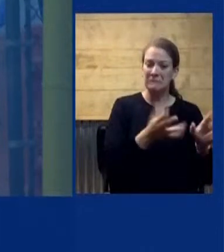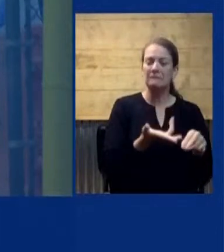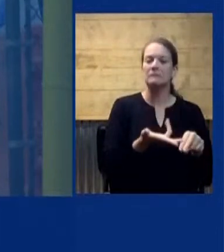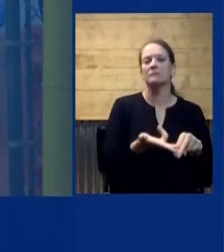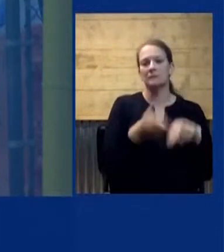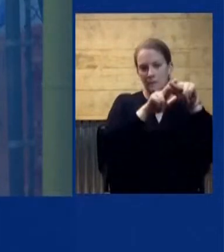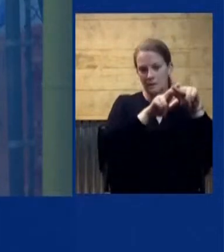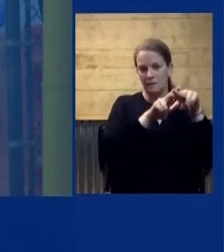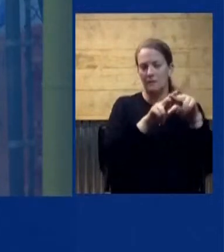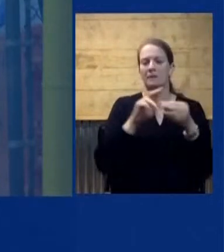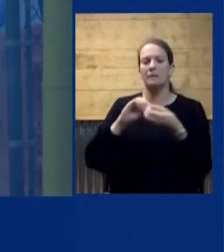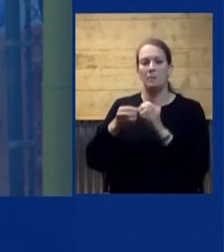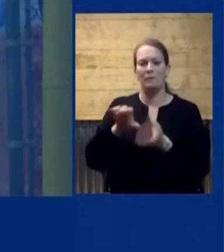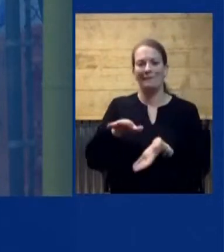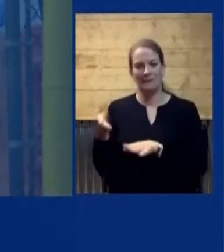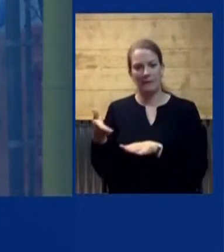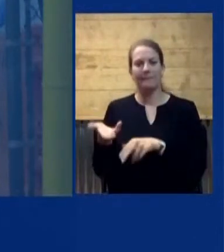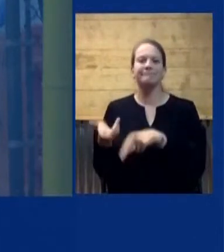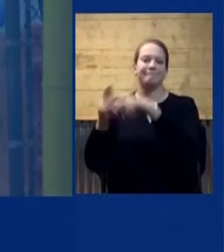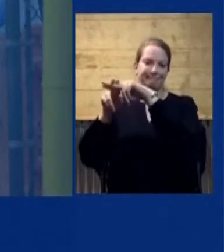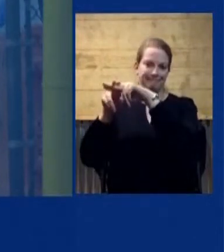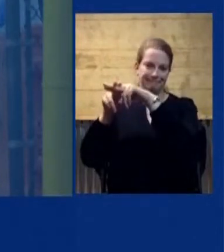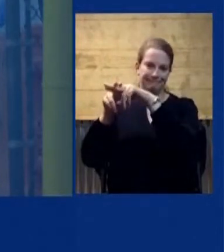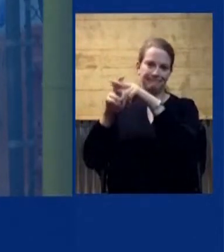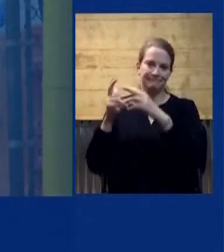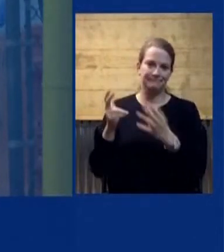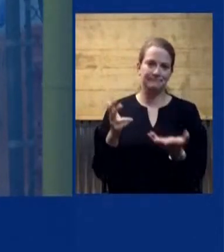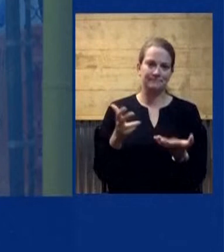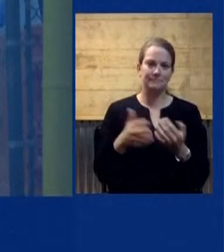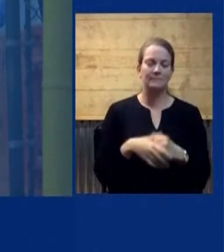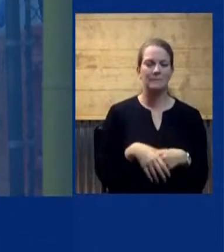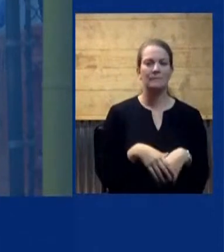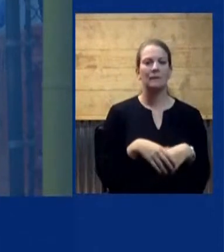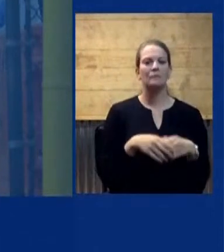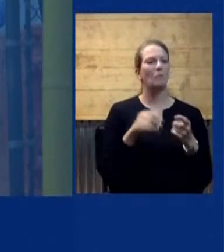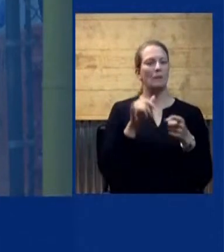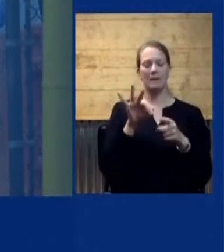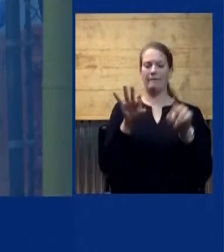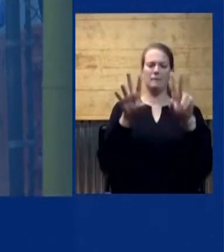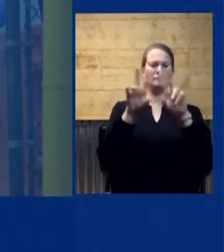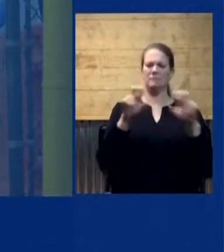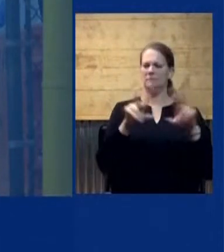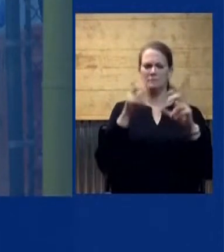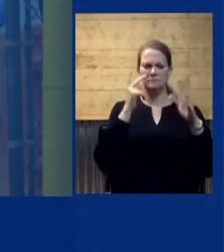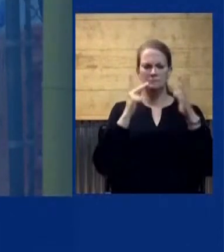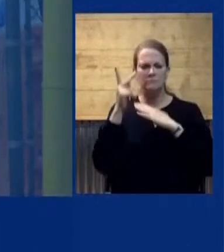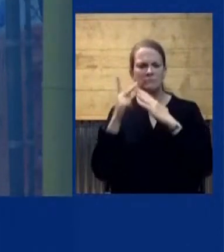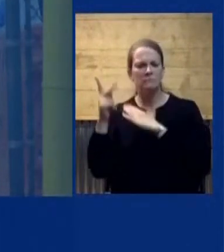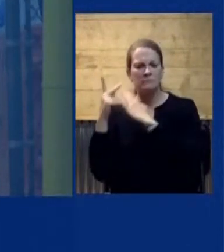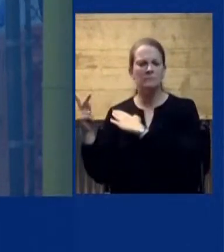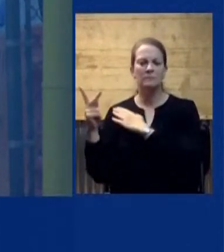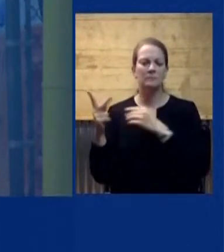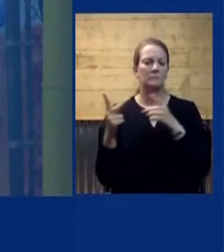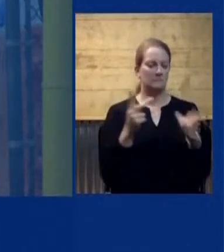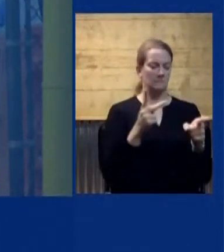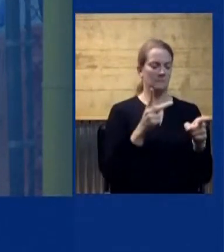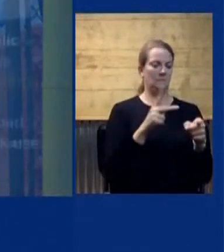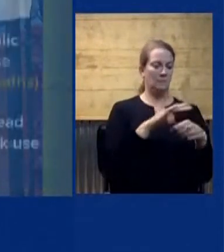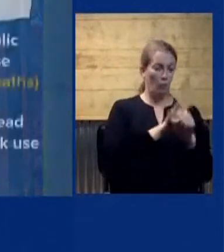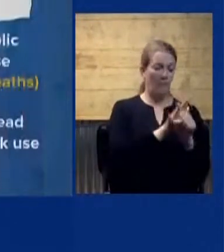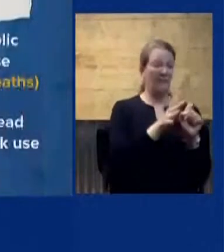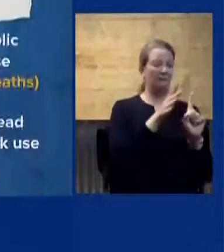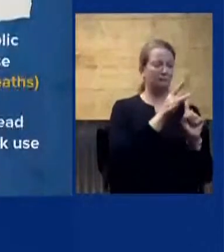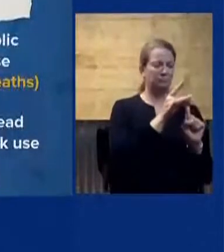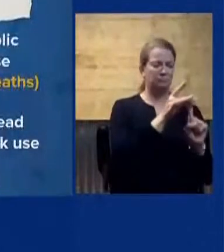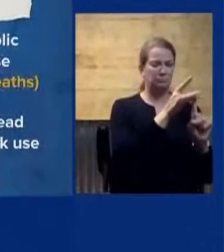out, based on the infection rate increase, another 15,000 Americans die.